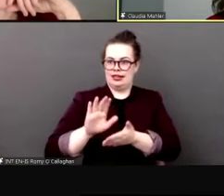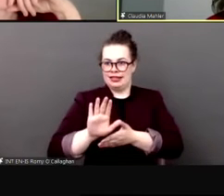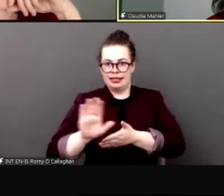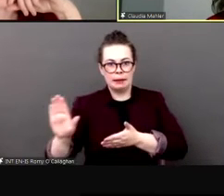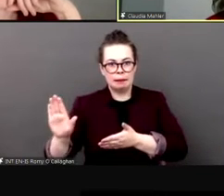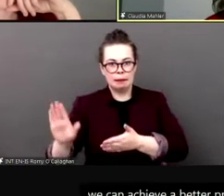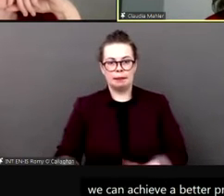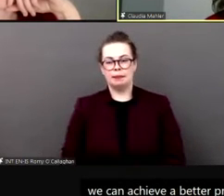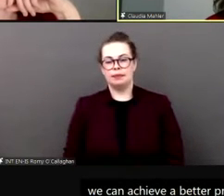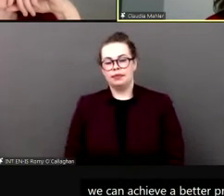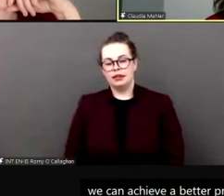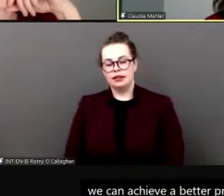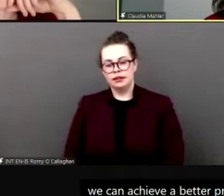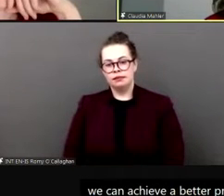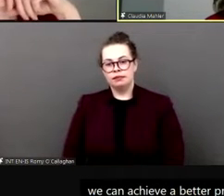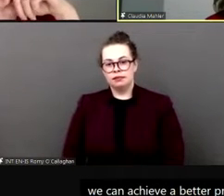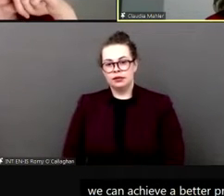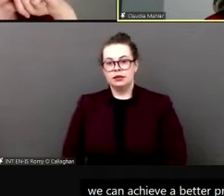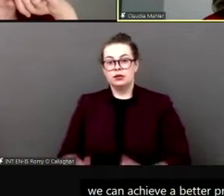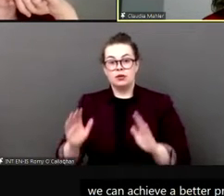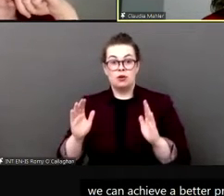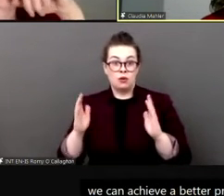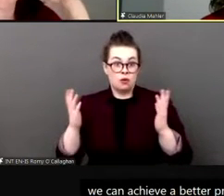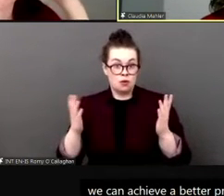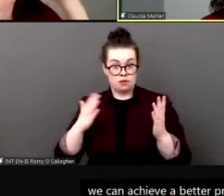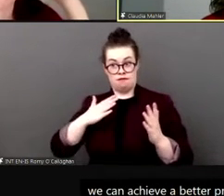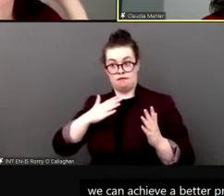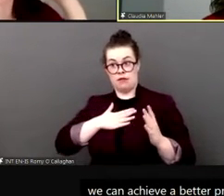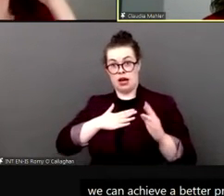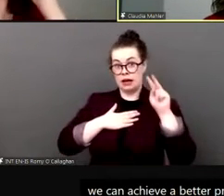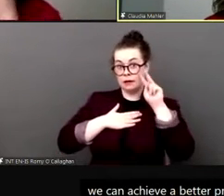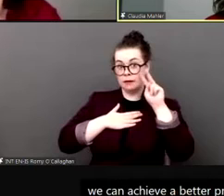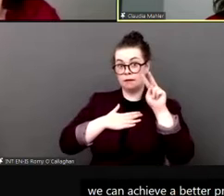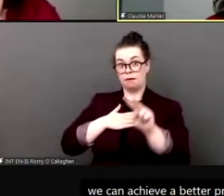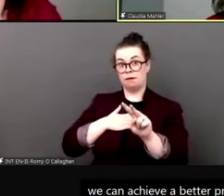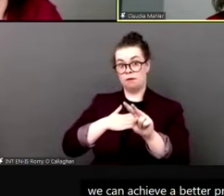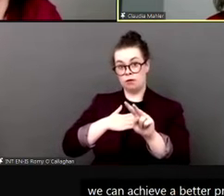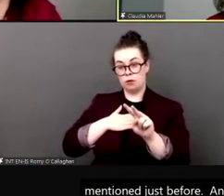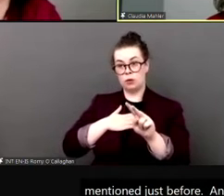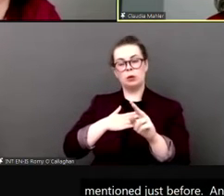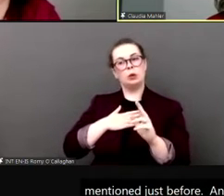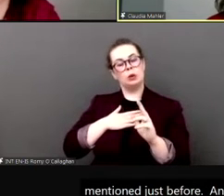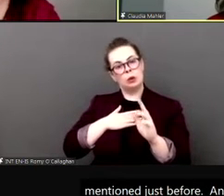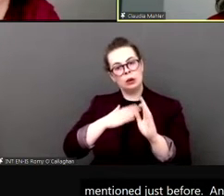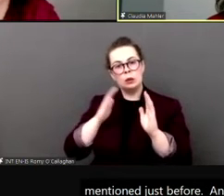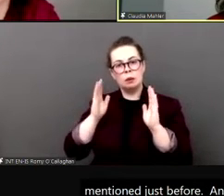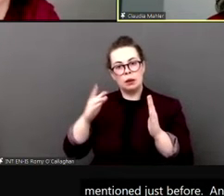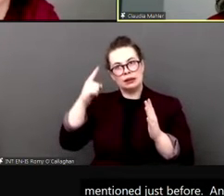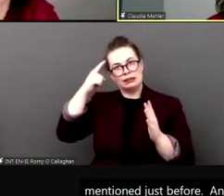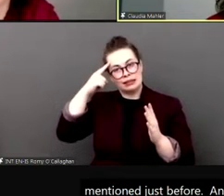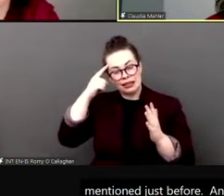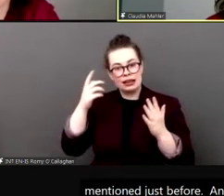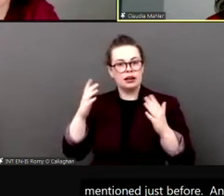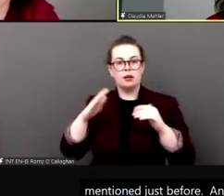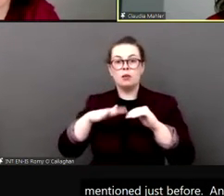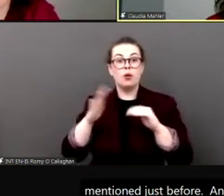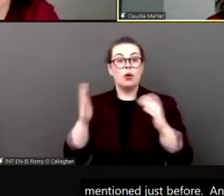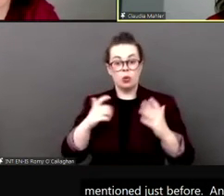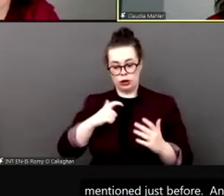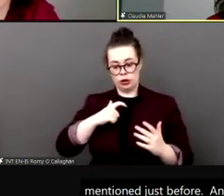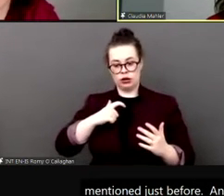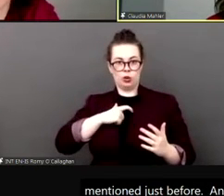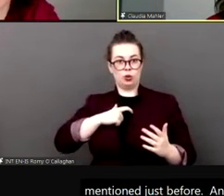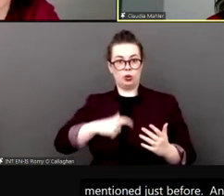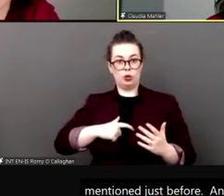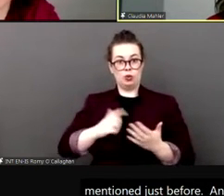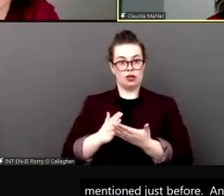just before. And from my perspective, a dedicated normative instrument of the human rights of older persons would still give